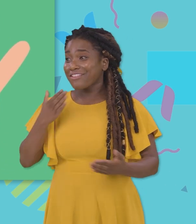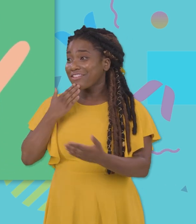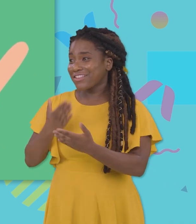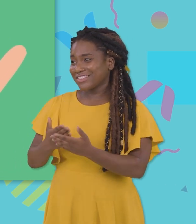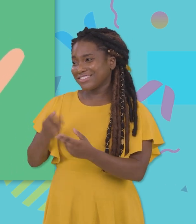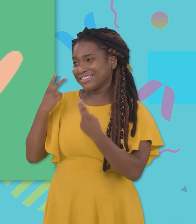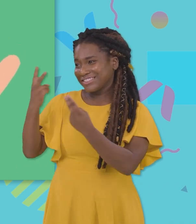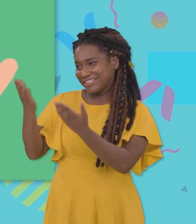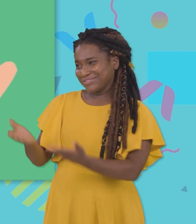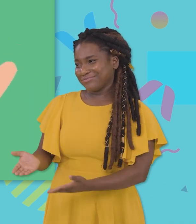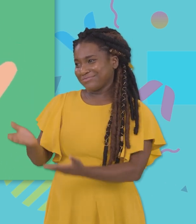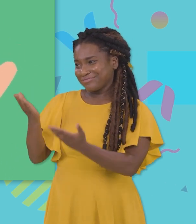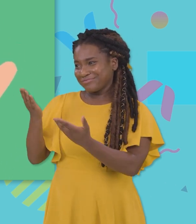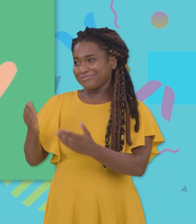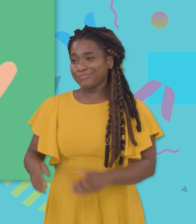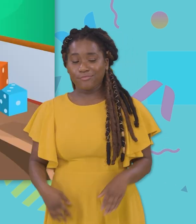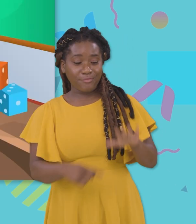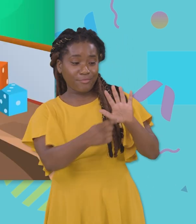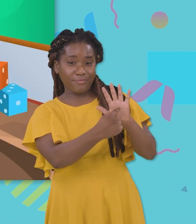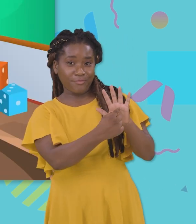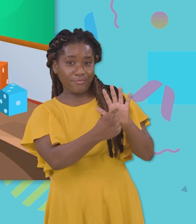Here I am, how do you do?